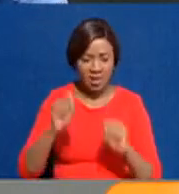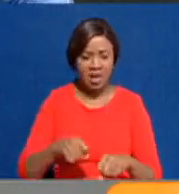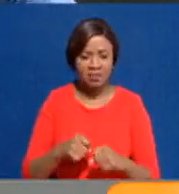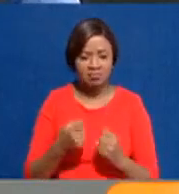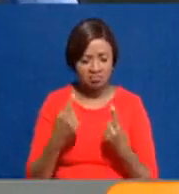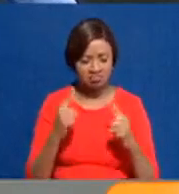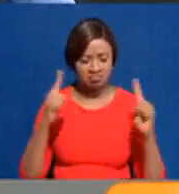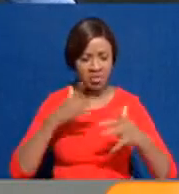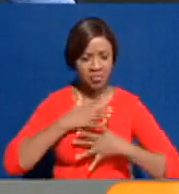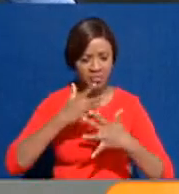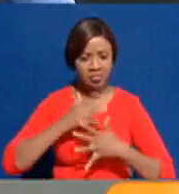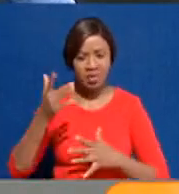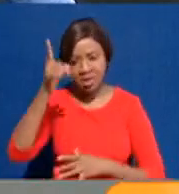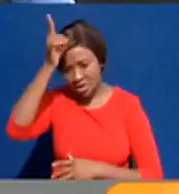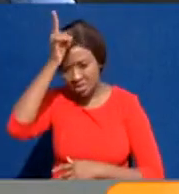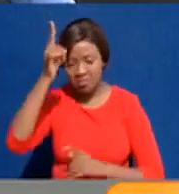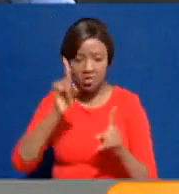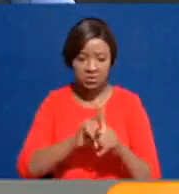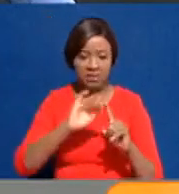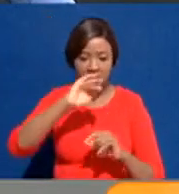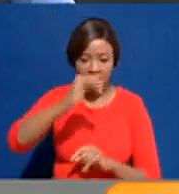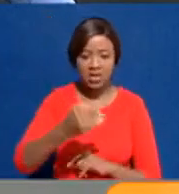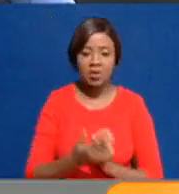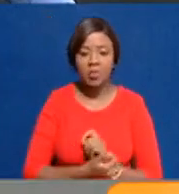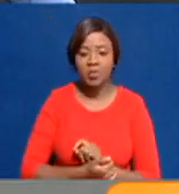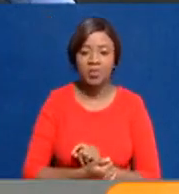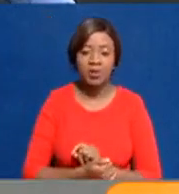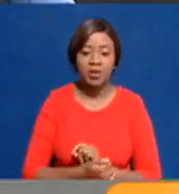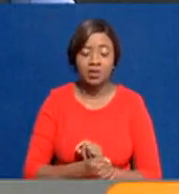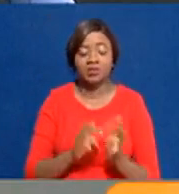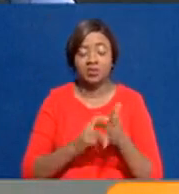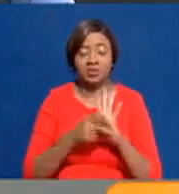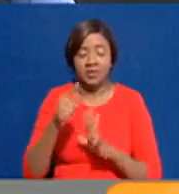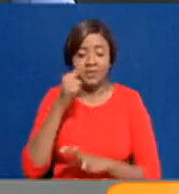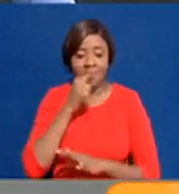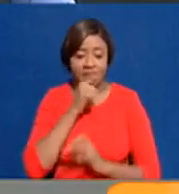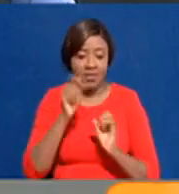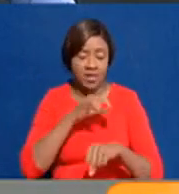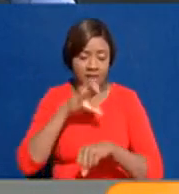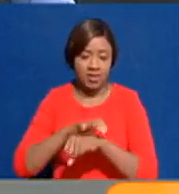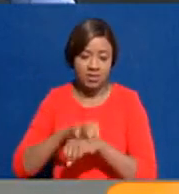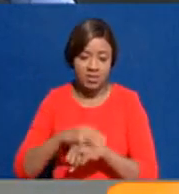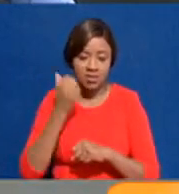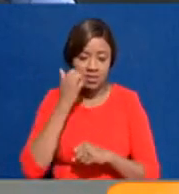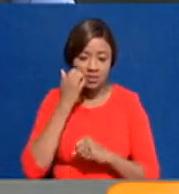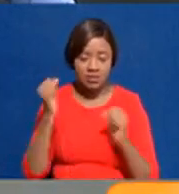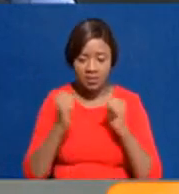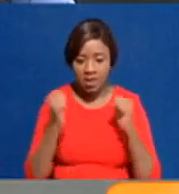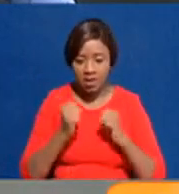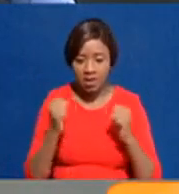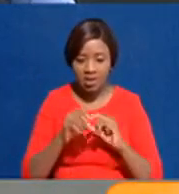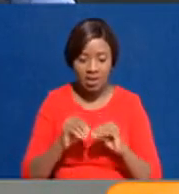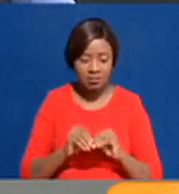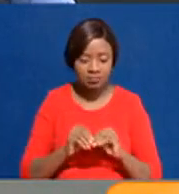thrive in both rural and urban areas, thus increasing the potential of malaria infections over a larger